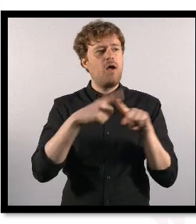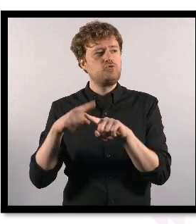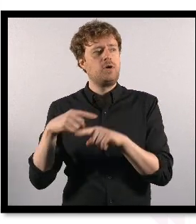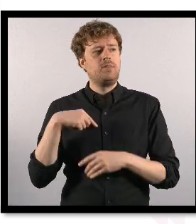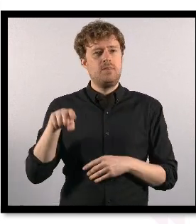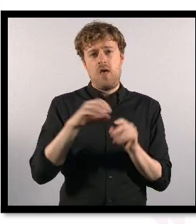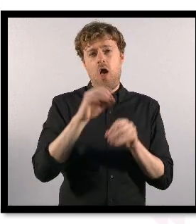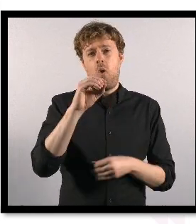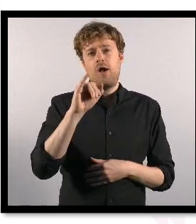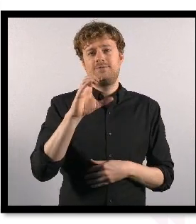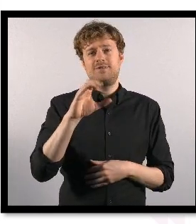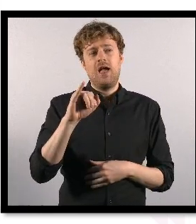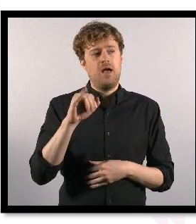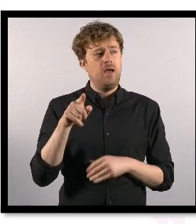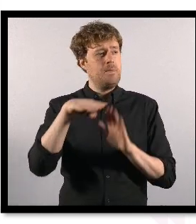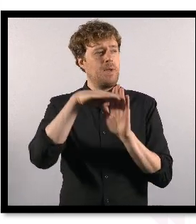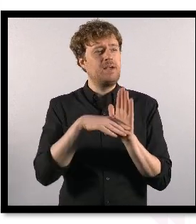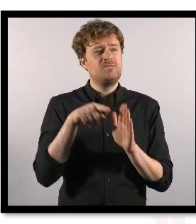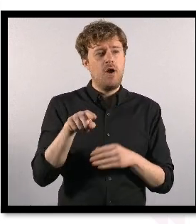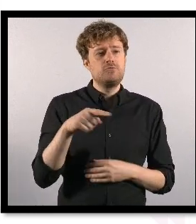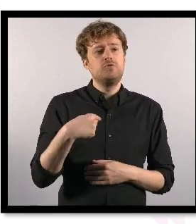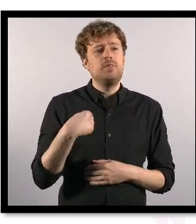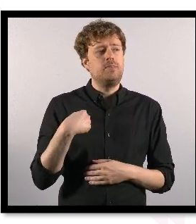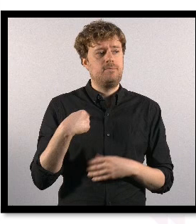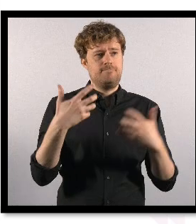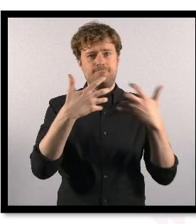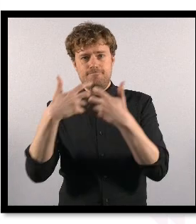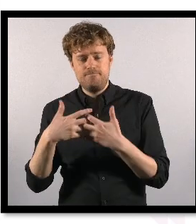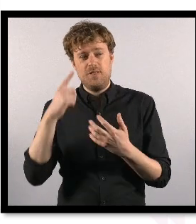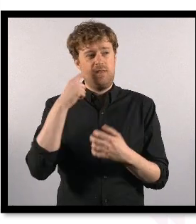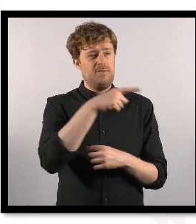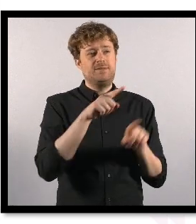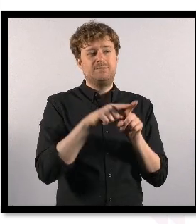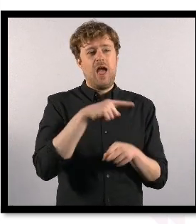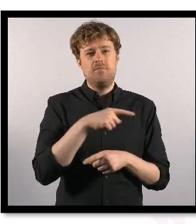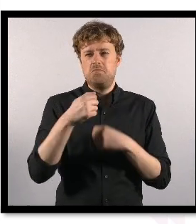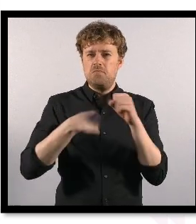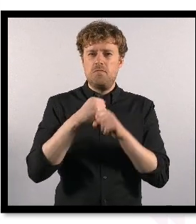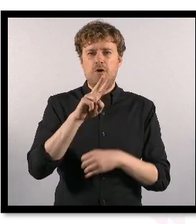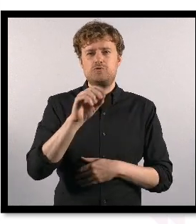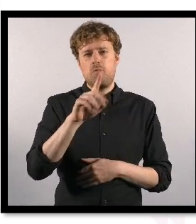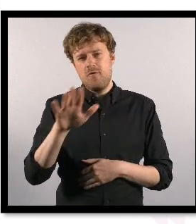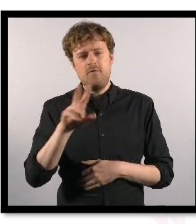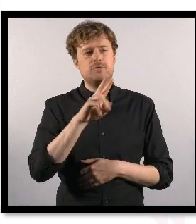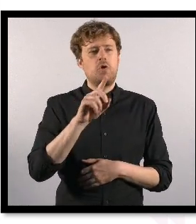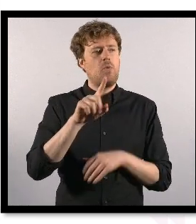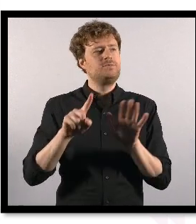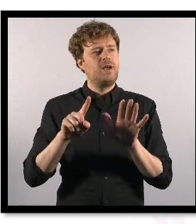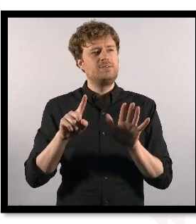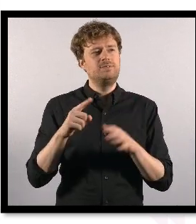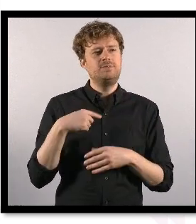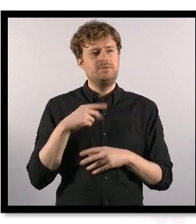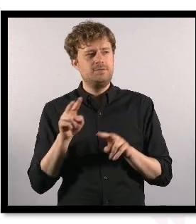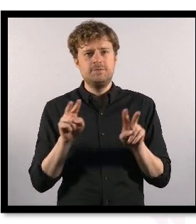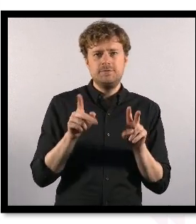chose Kubernetes over something else and I lost my job because I chose the wrong scheduling in their opinion, but I'm glad I chose this one. But amazingly though, we